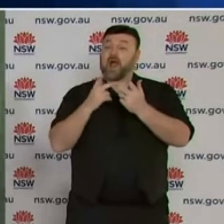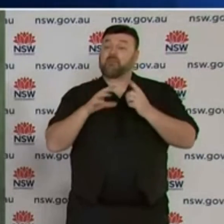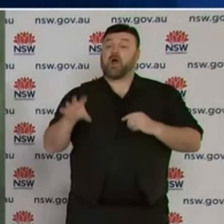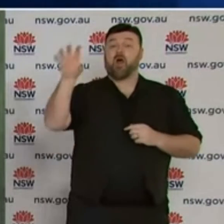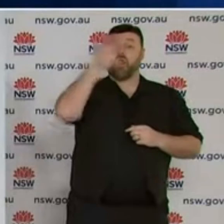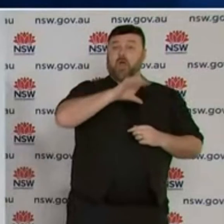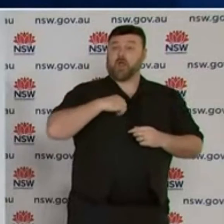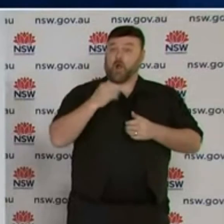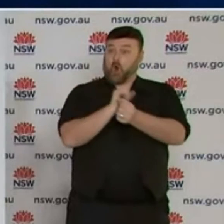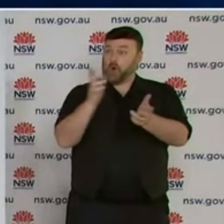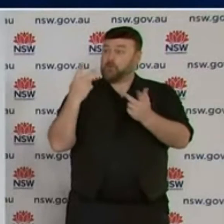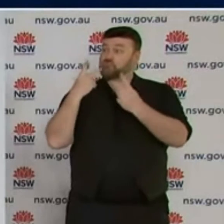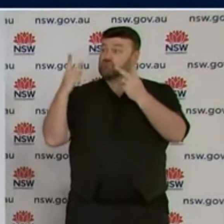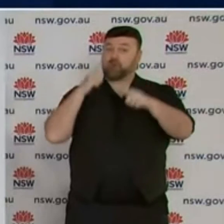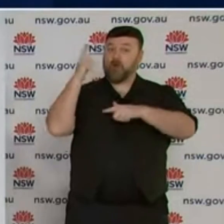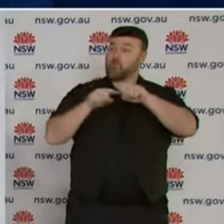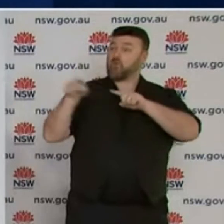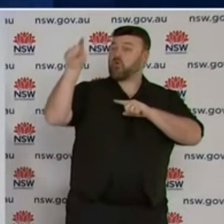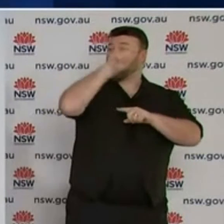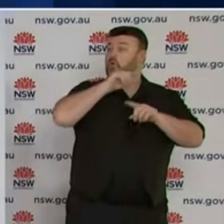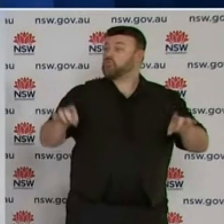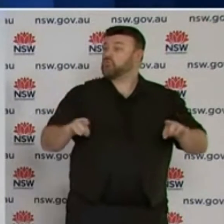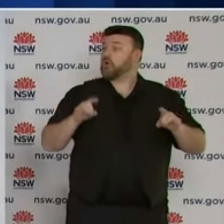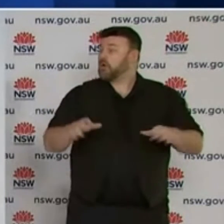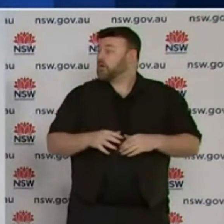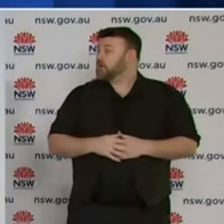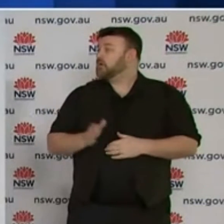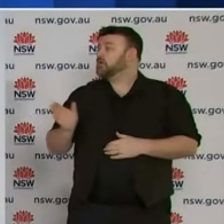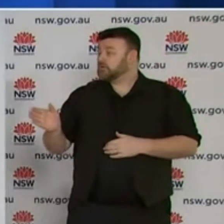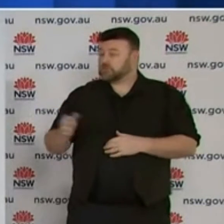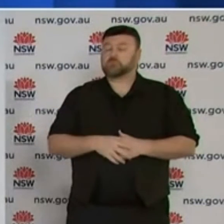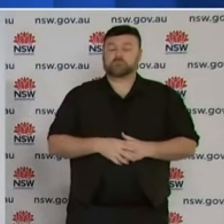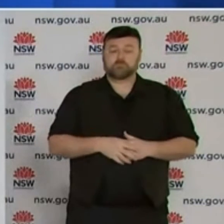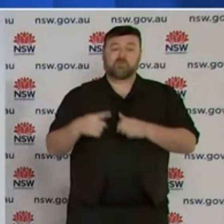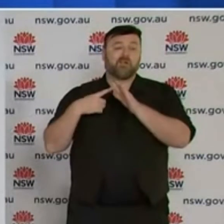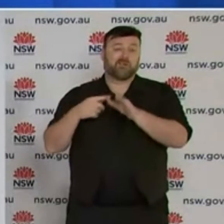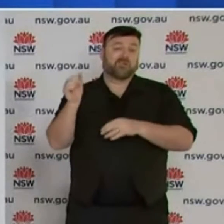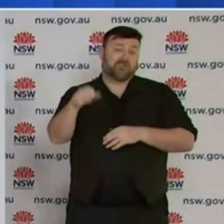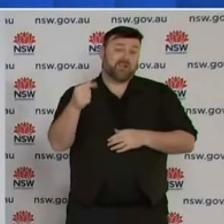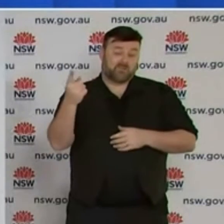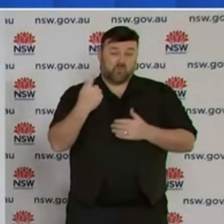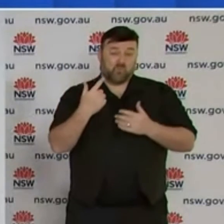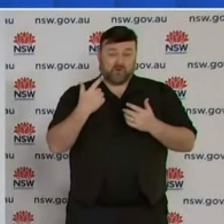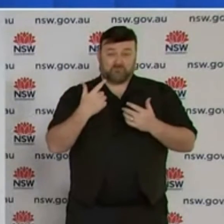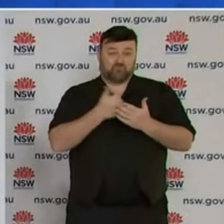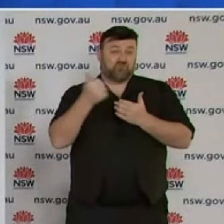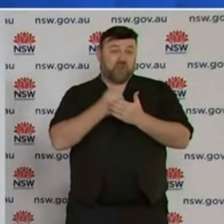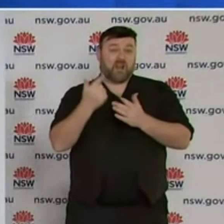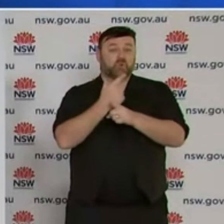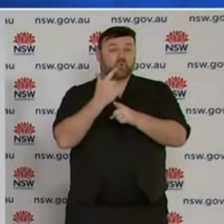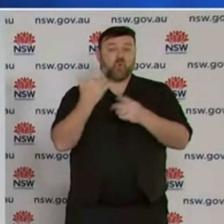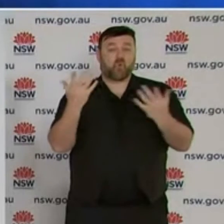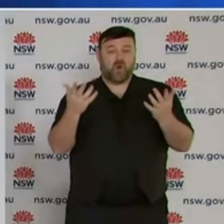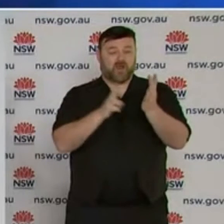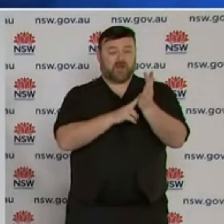to Christmas. Look, obviously these conversations happen in National Cabinet on an ongoing basis, and